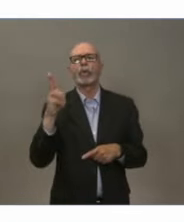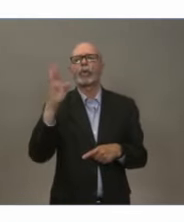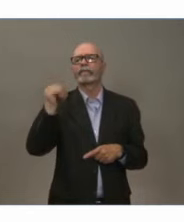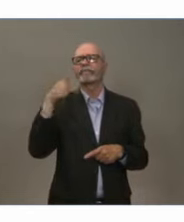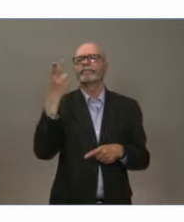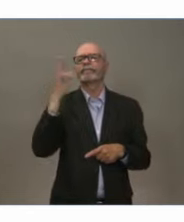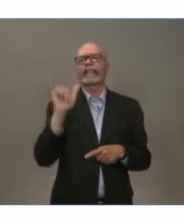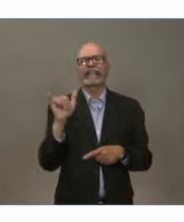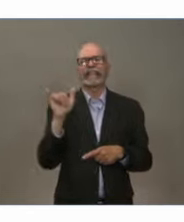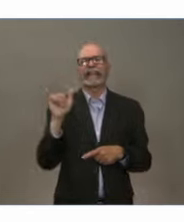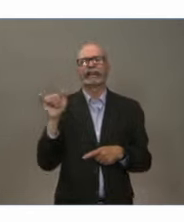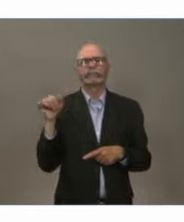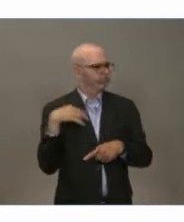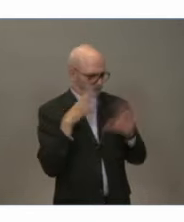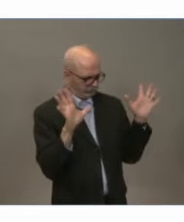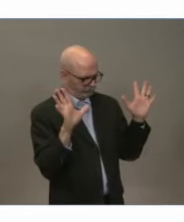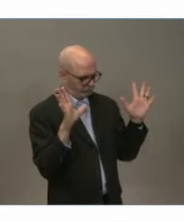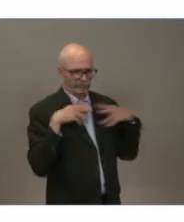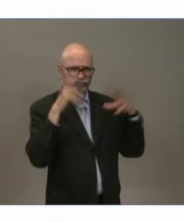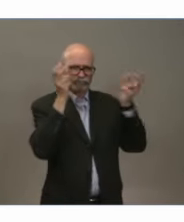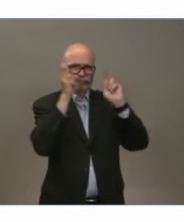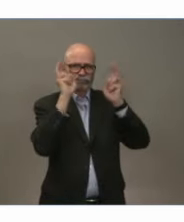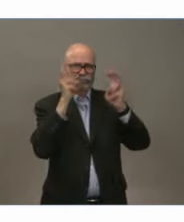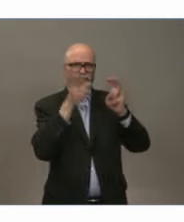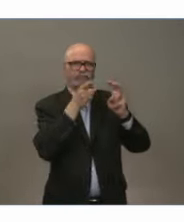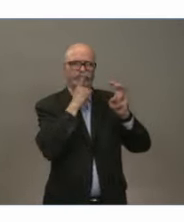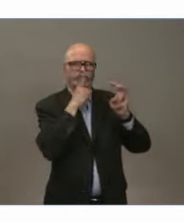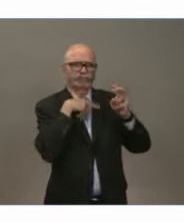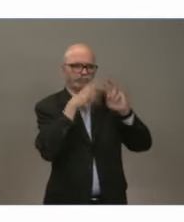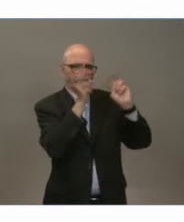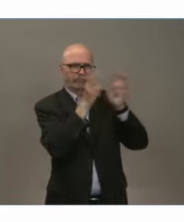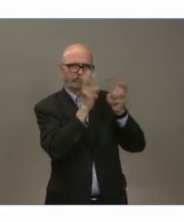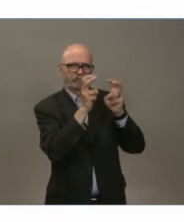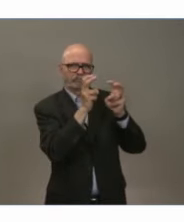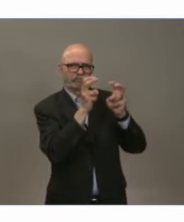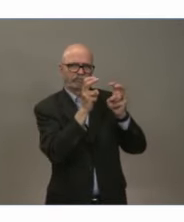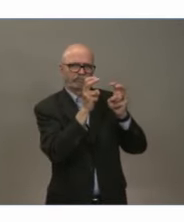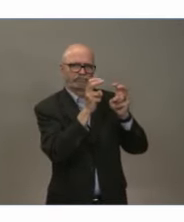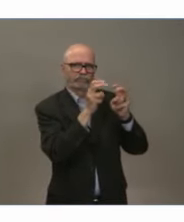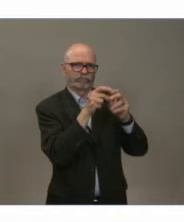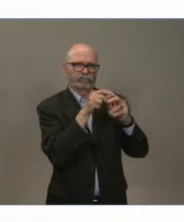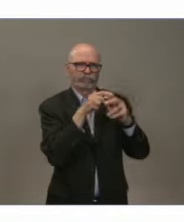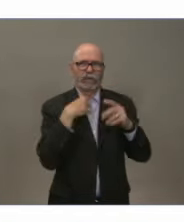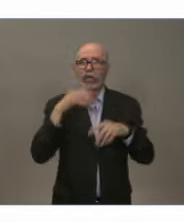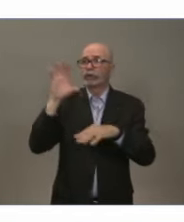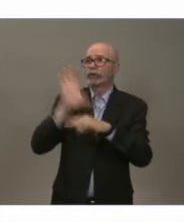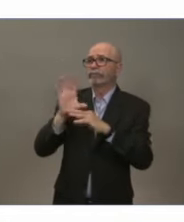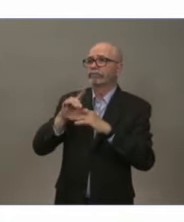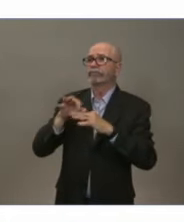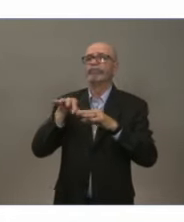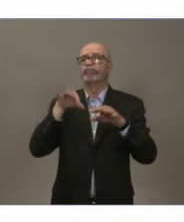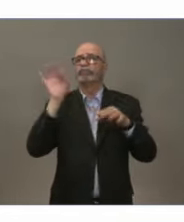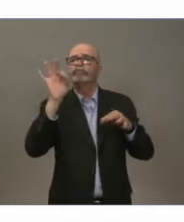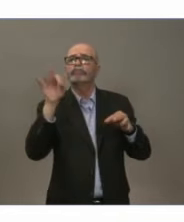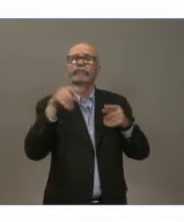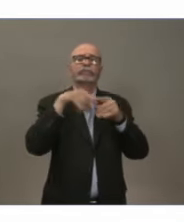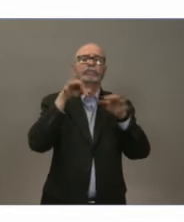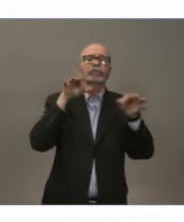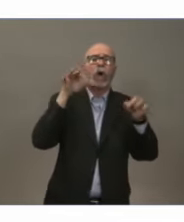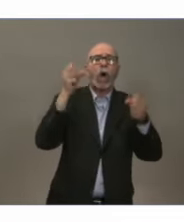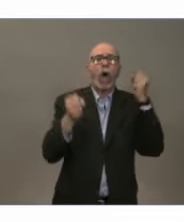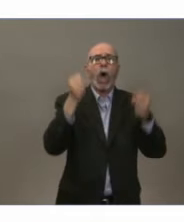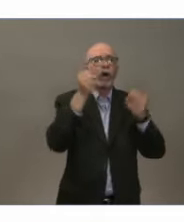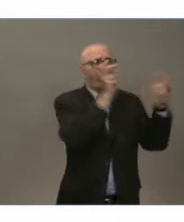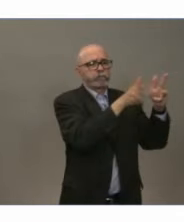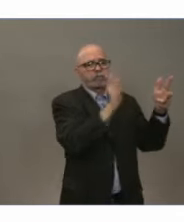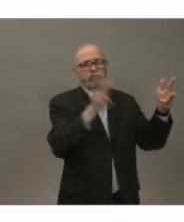not permission was actually granted to have that service. Well, before Dr. Strang answers that question, no MLA, the Speaker